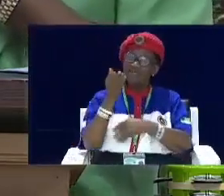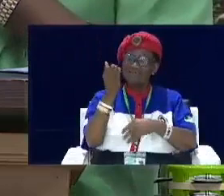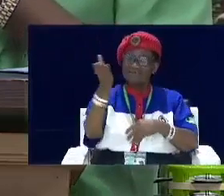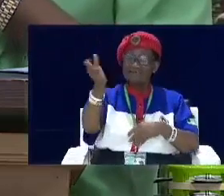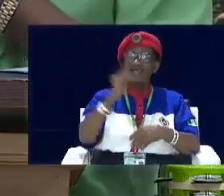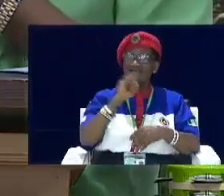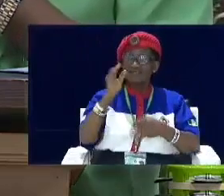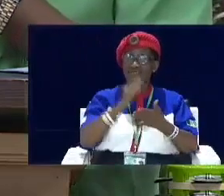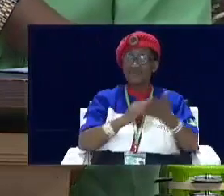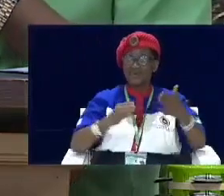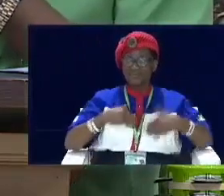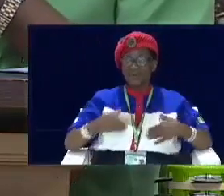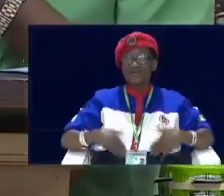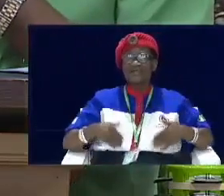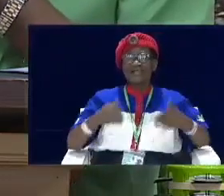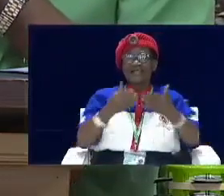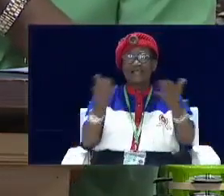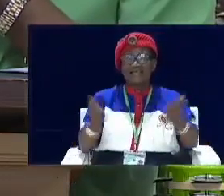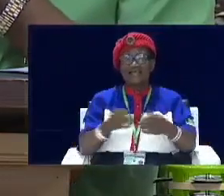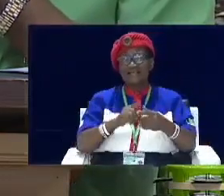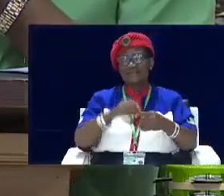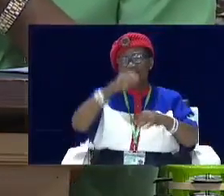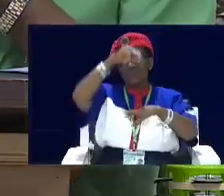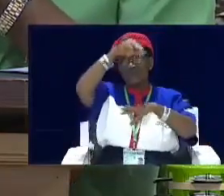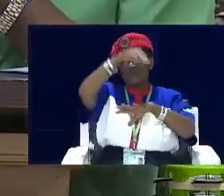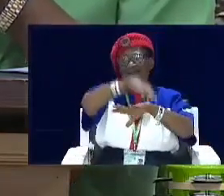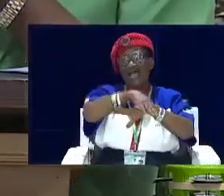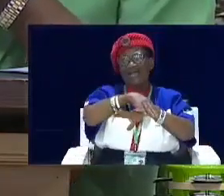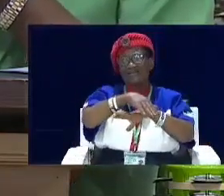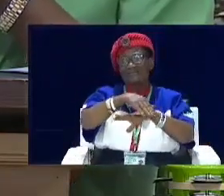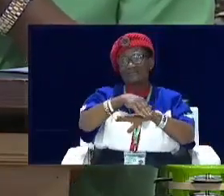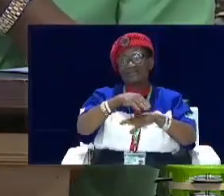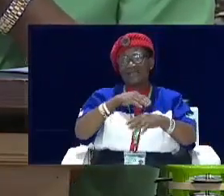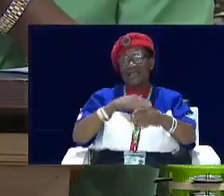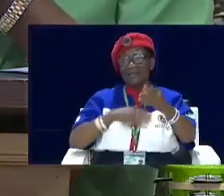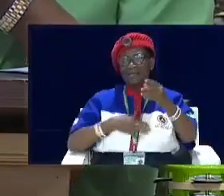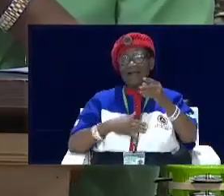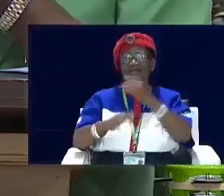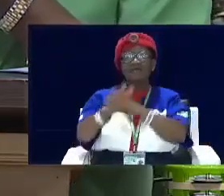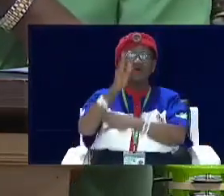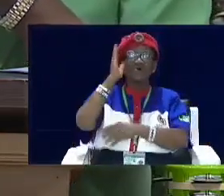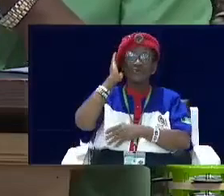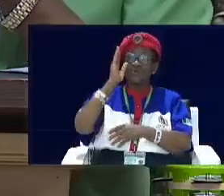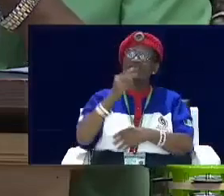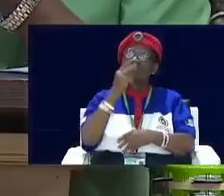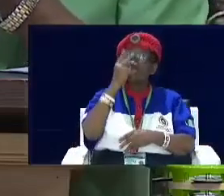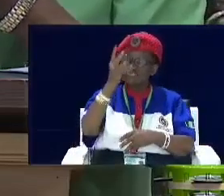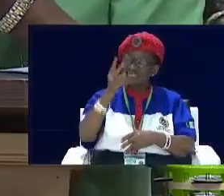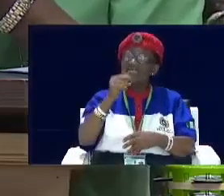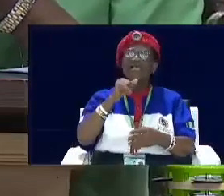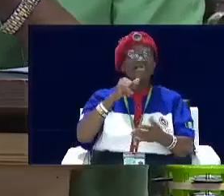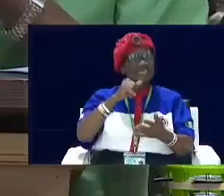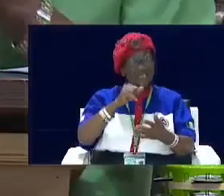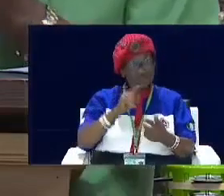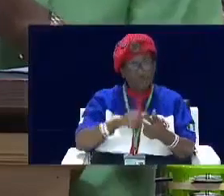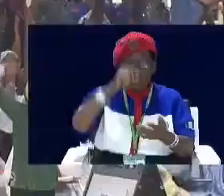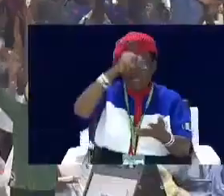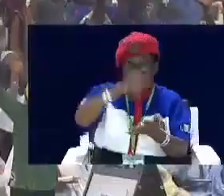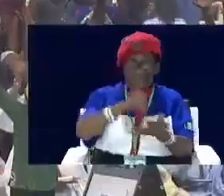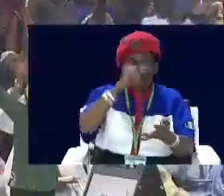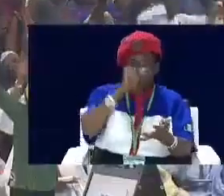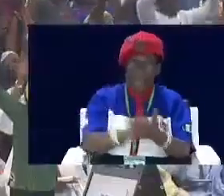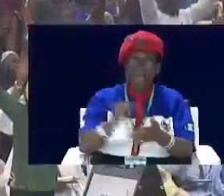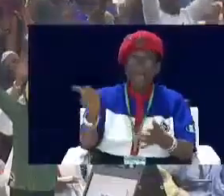here tonight. Ẹnìkan bẹ ní ìlálẹ́ yìí. My God will see to it that you never know shame again. Amen.